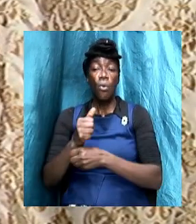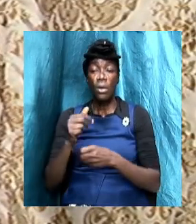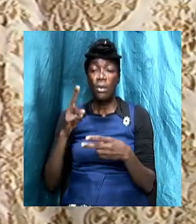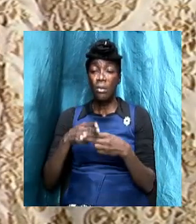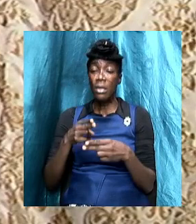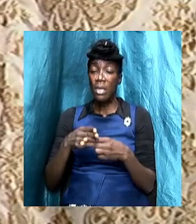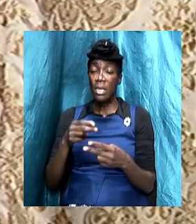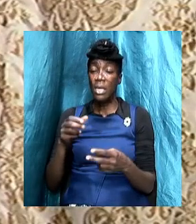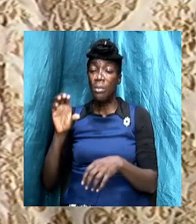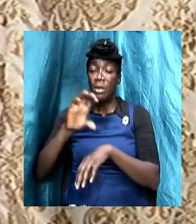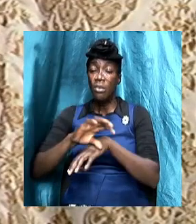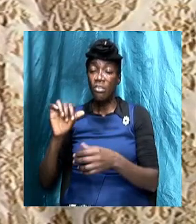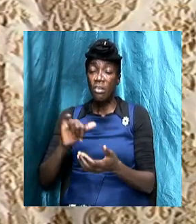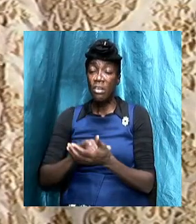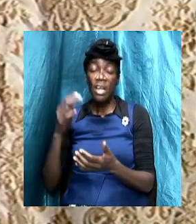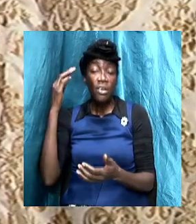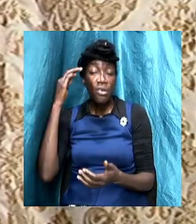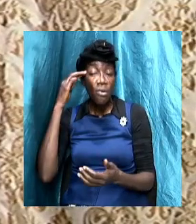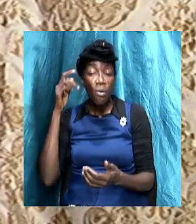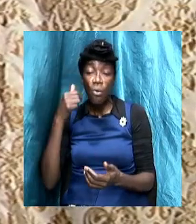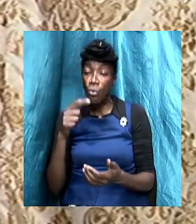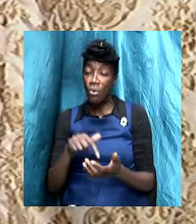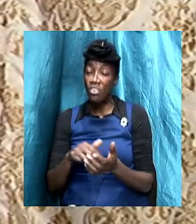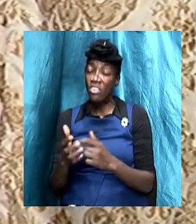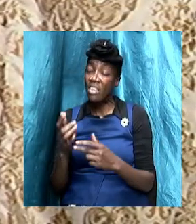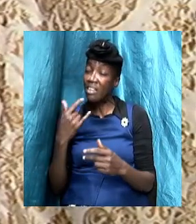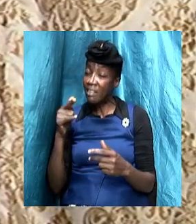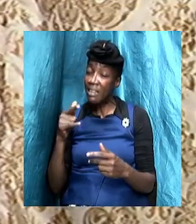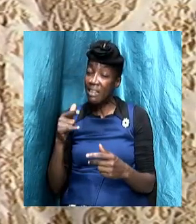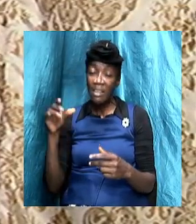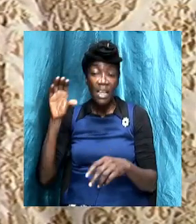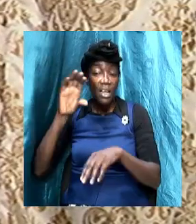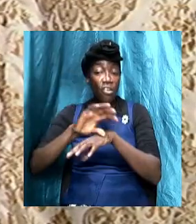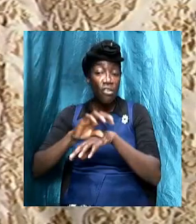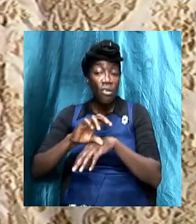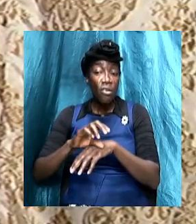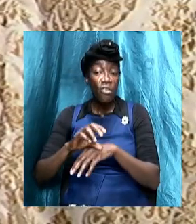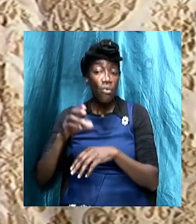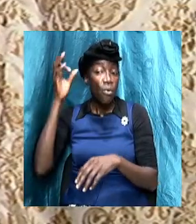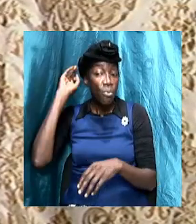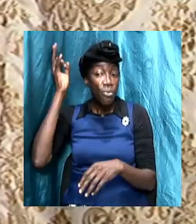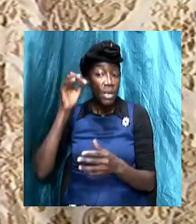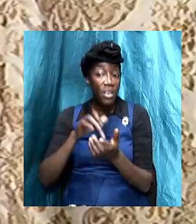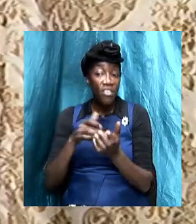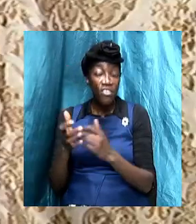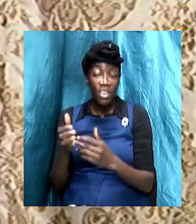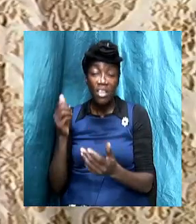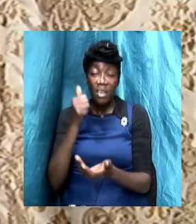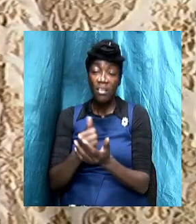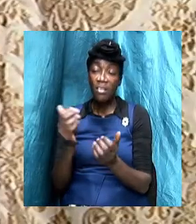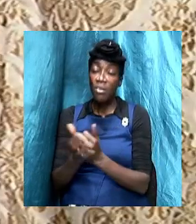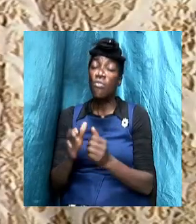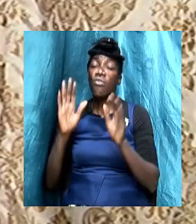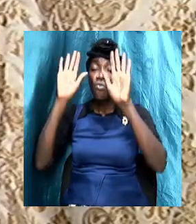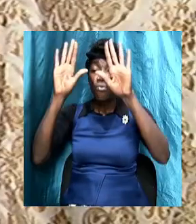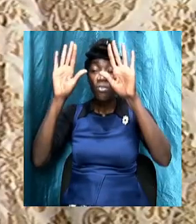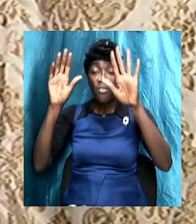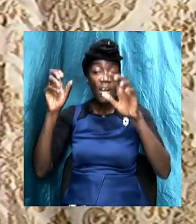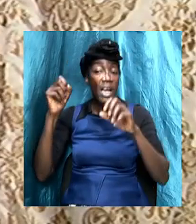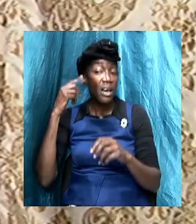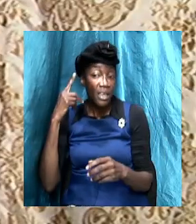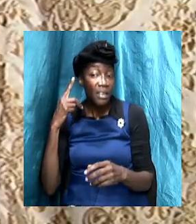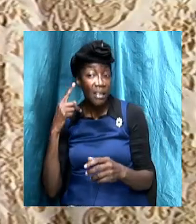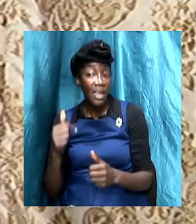A church that knows who Jesus is. A church that preaches Jesus and him crucified. And I want us to understand that the